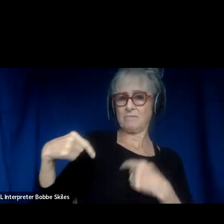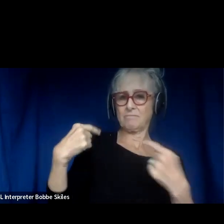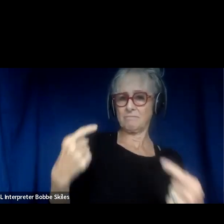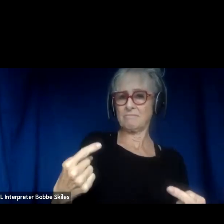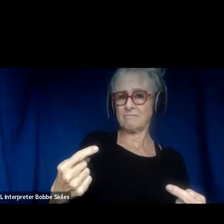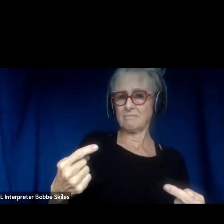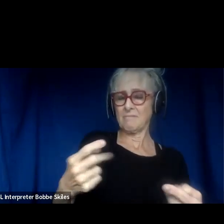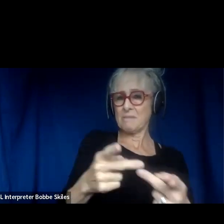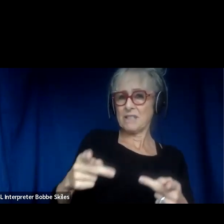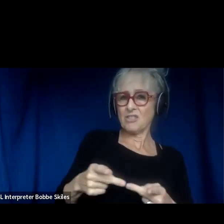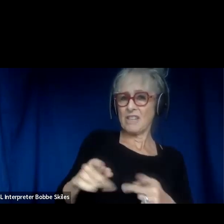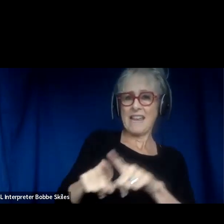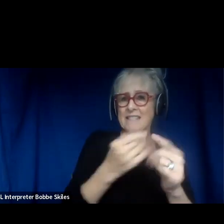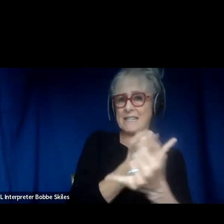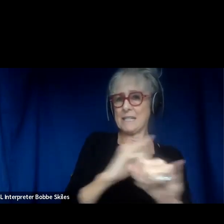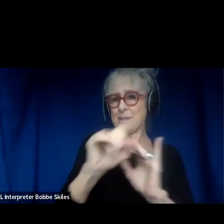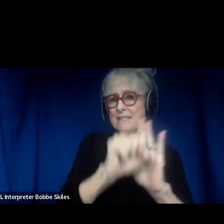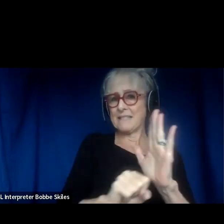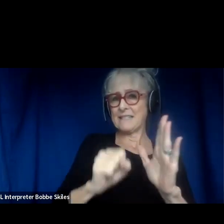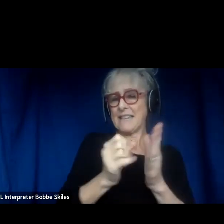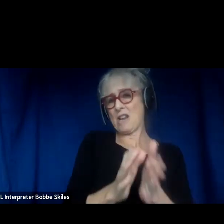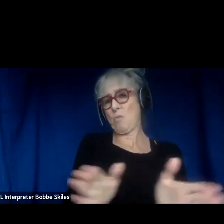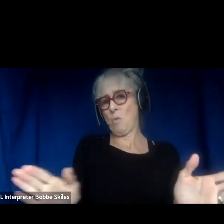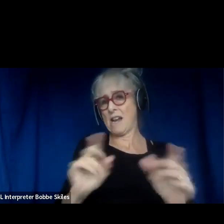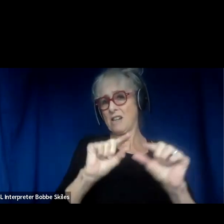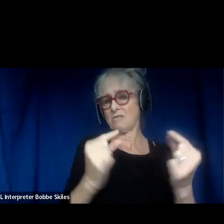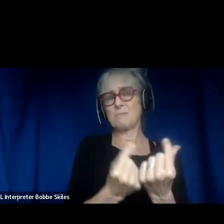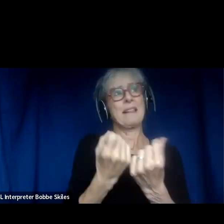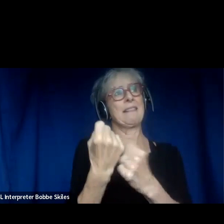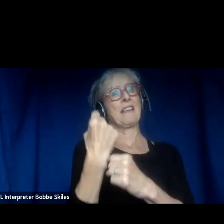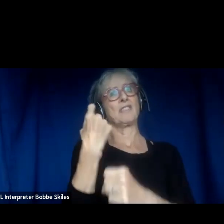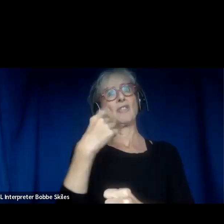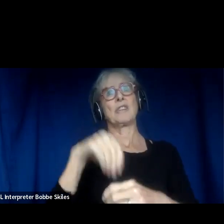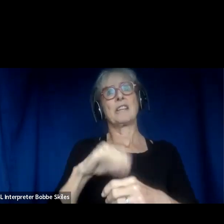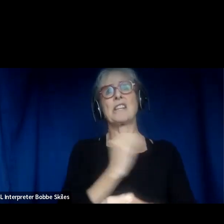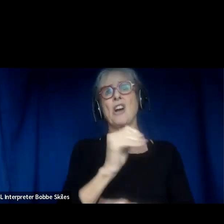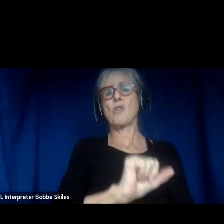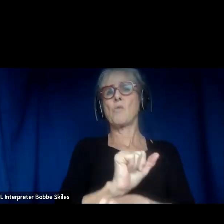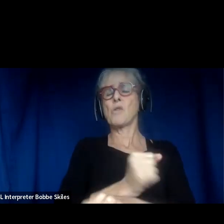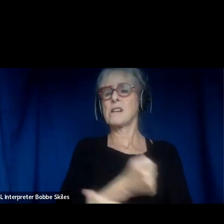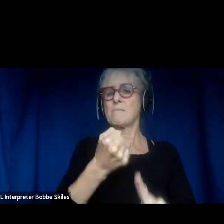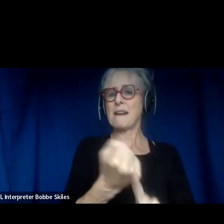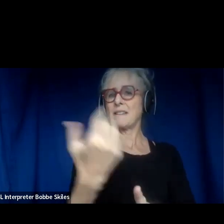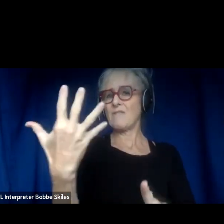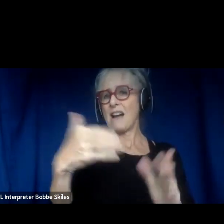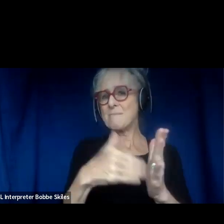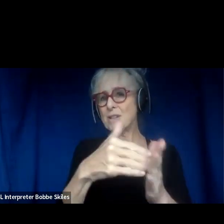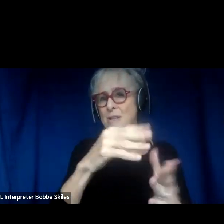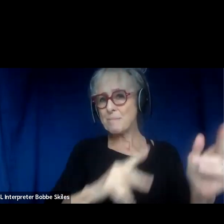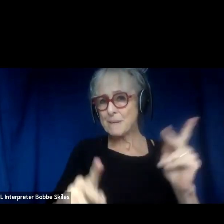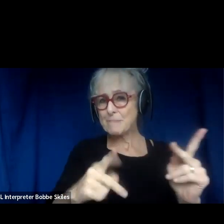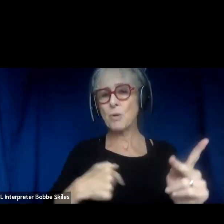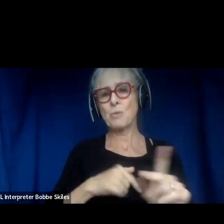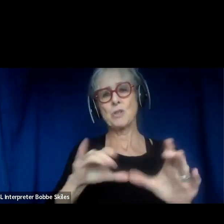position as an independent statewide entity, last year in our work, I told you it impacted 5 million people. We do that